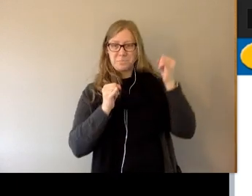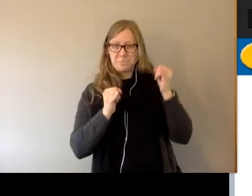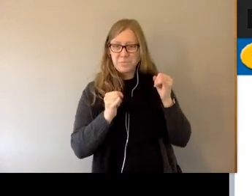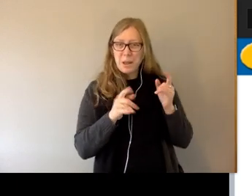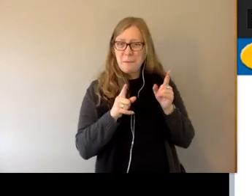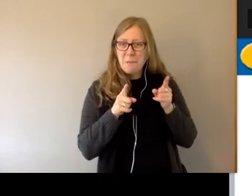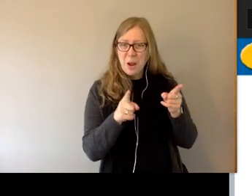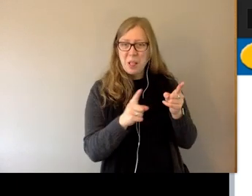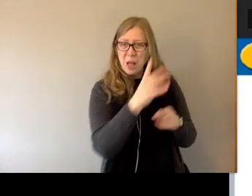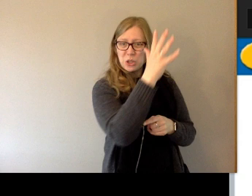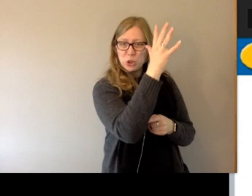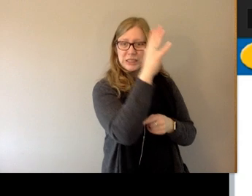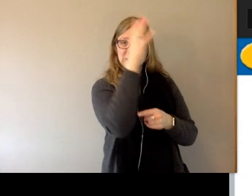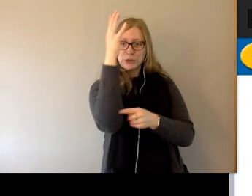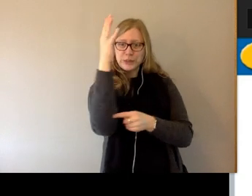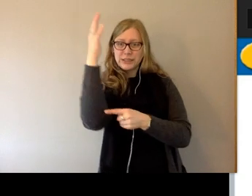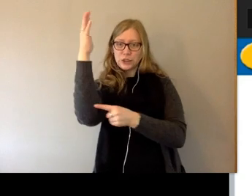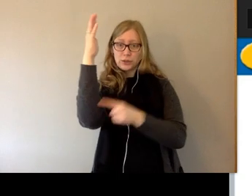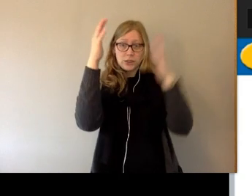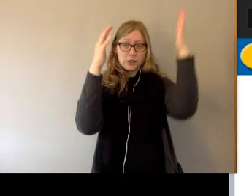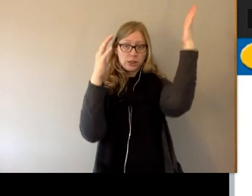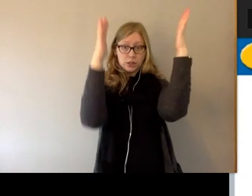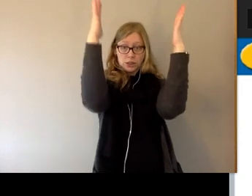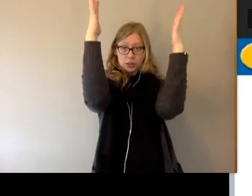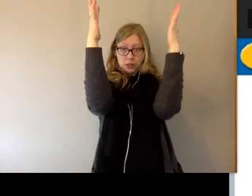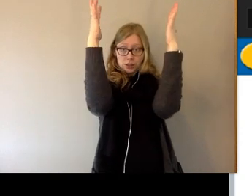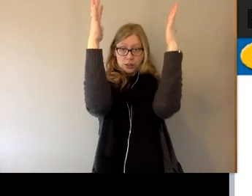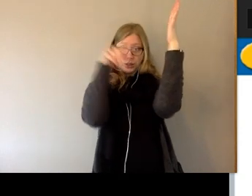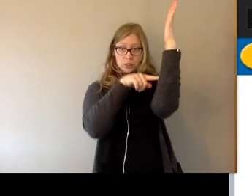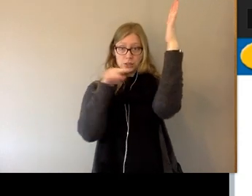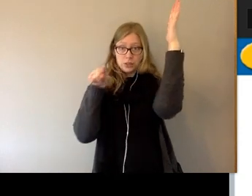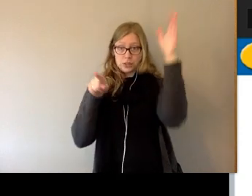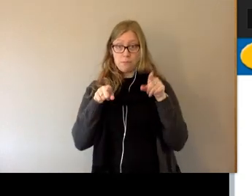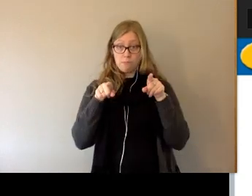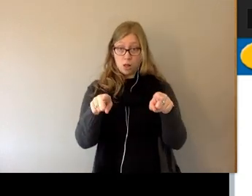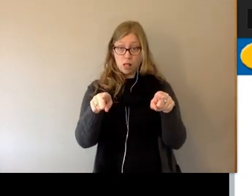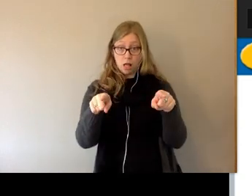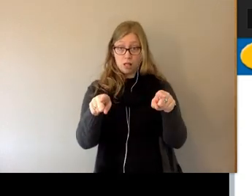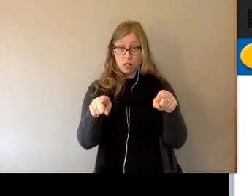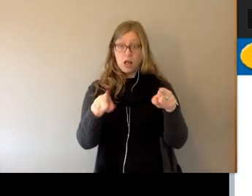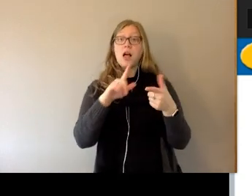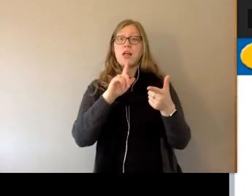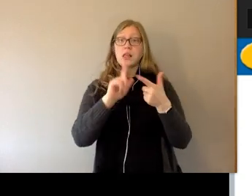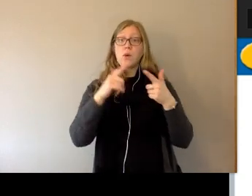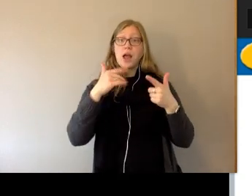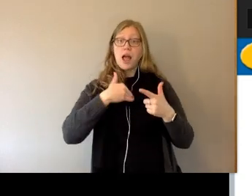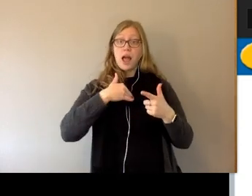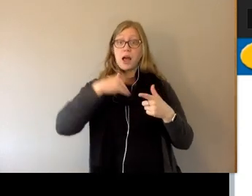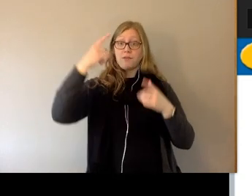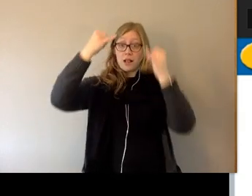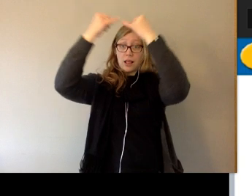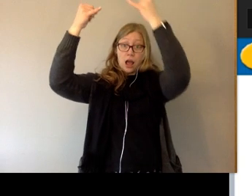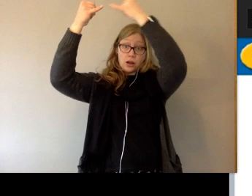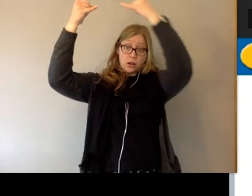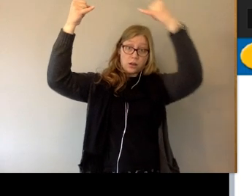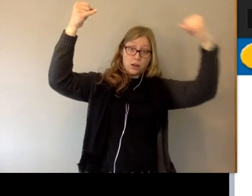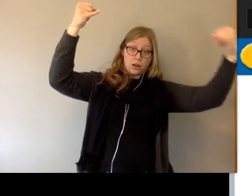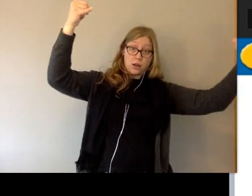these transversal. One is kind of the line that marks the height of the trees, and the other is the line that goes around along the